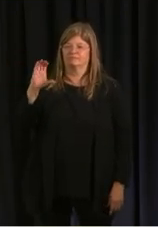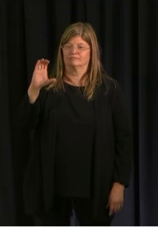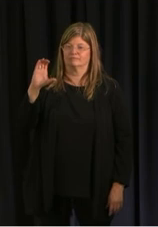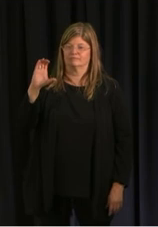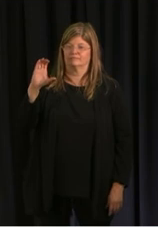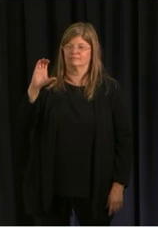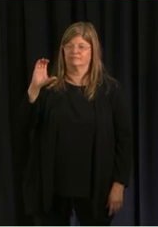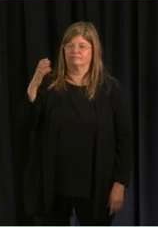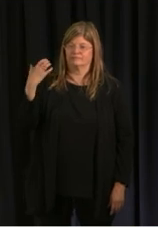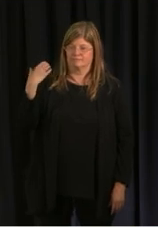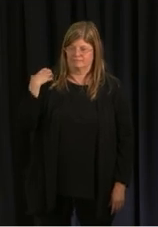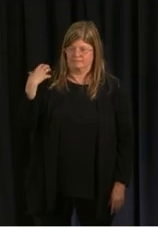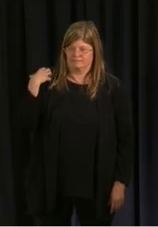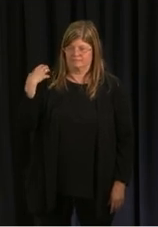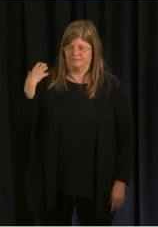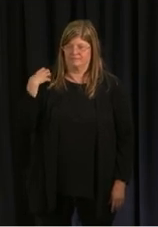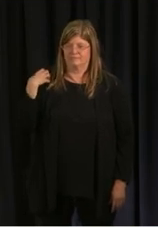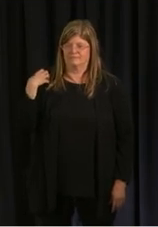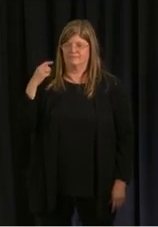unmuted.